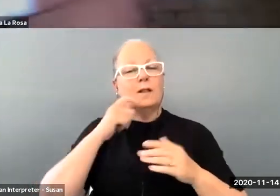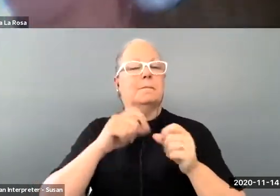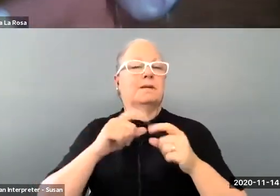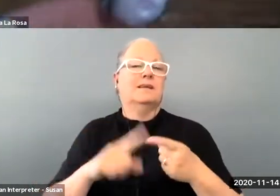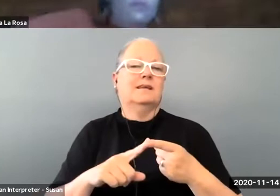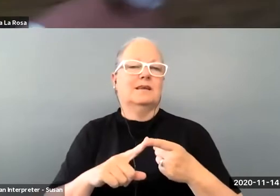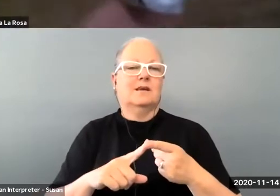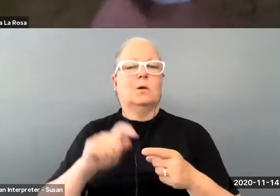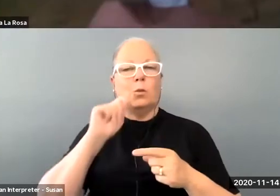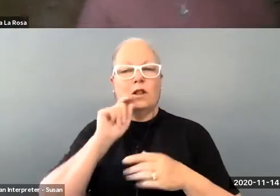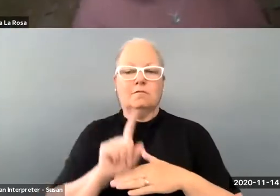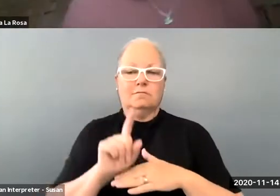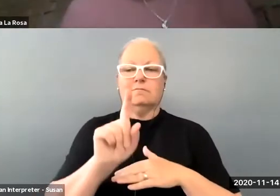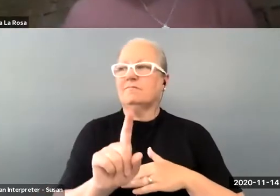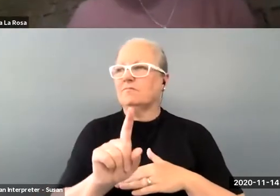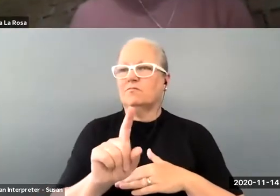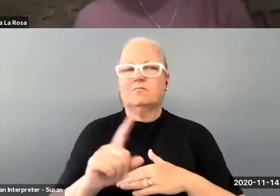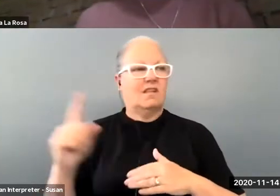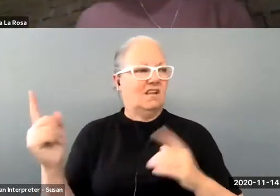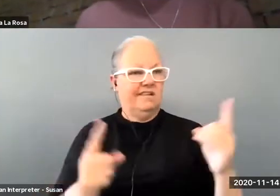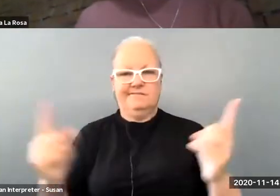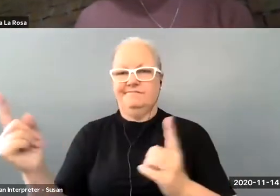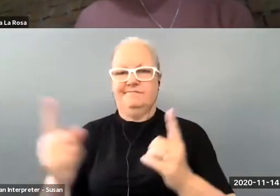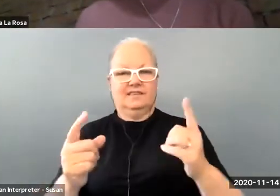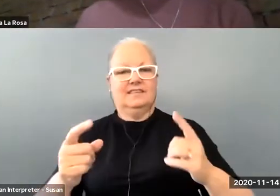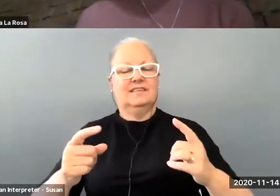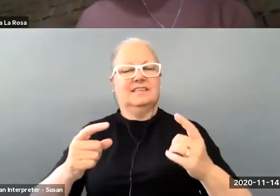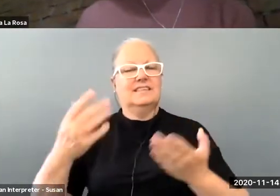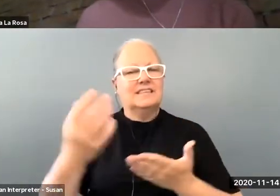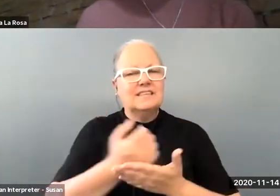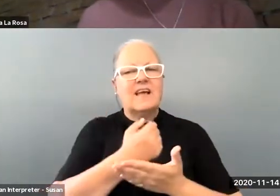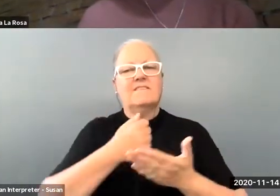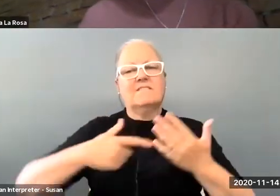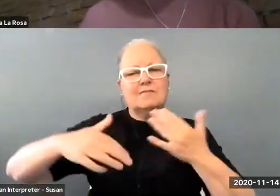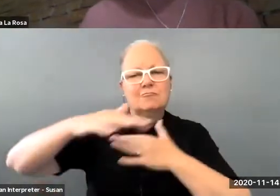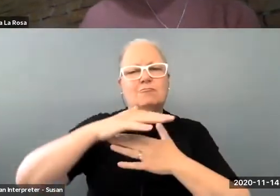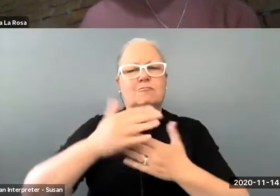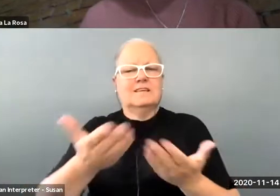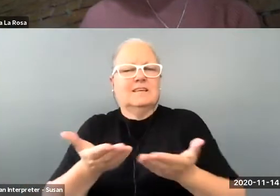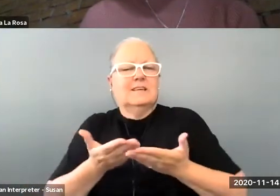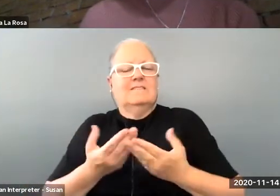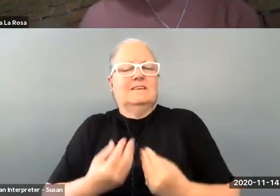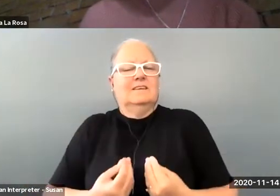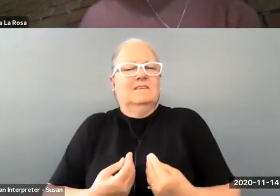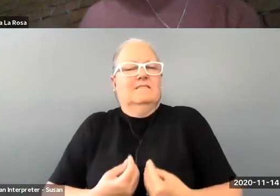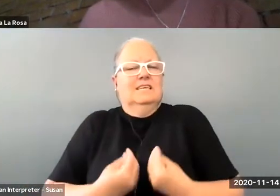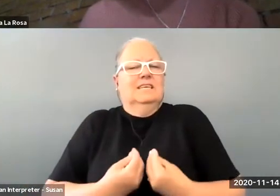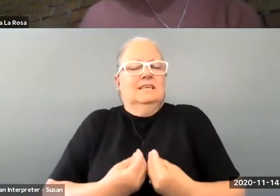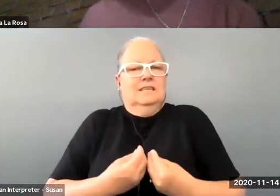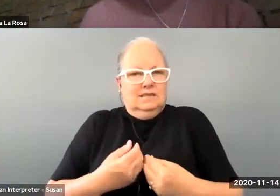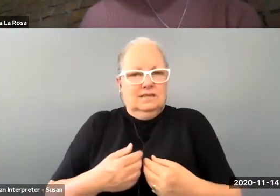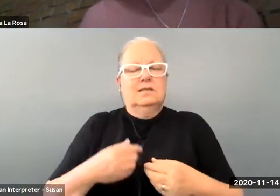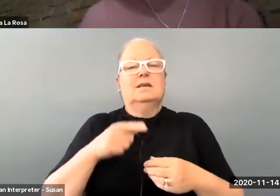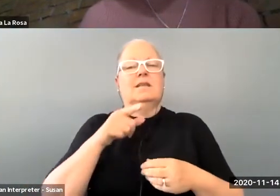safe and energizing and generous and gentle place to be, which then becomes a place where you